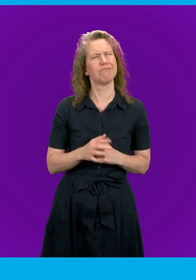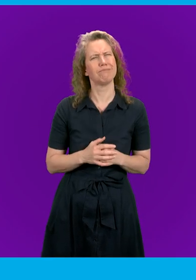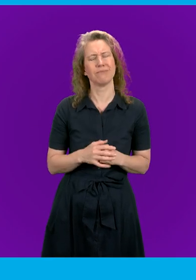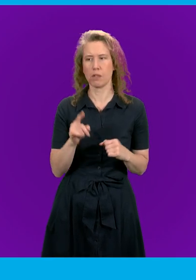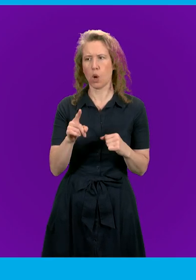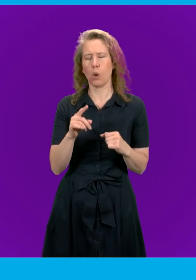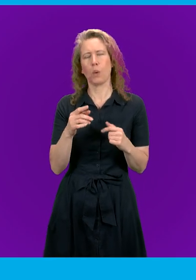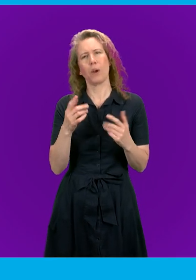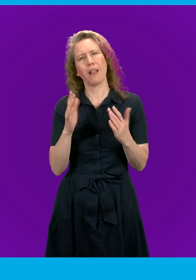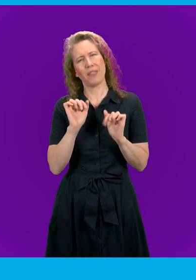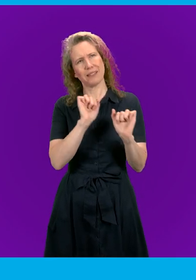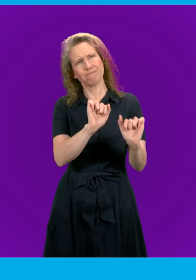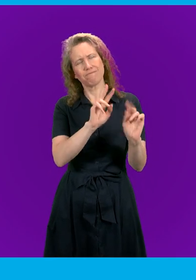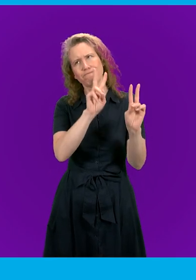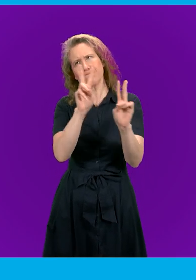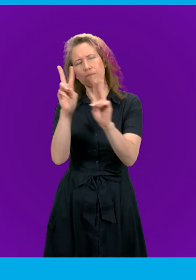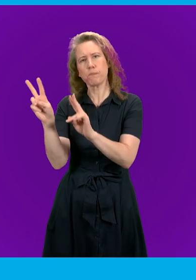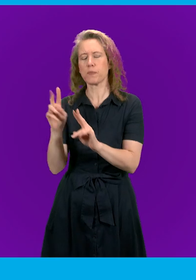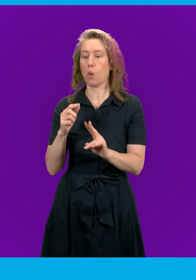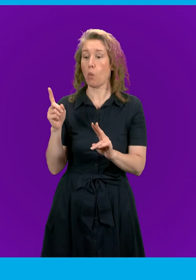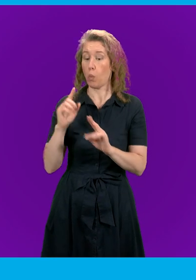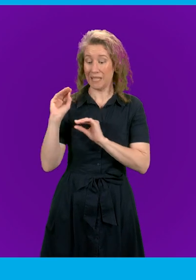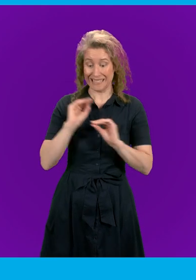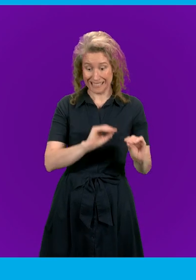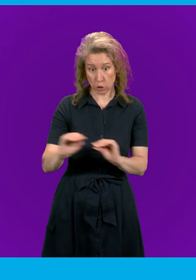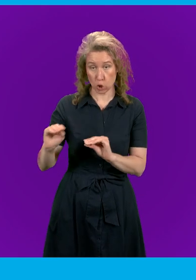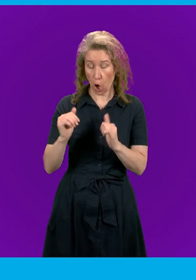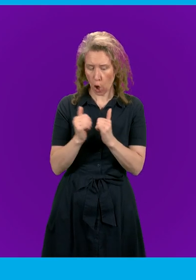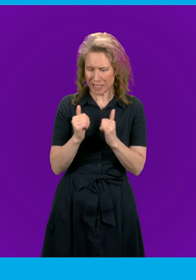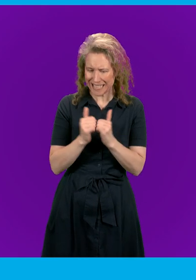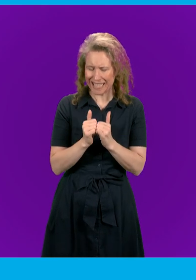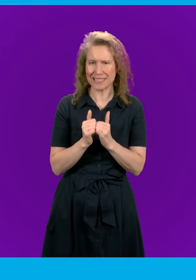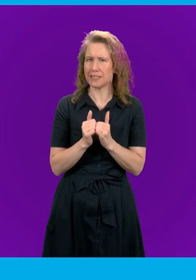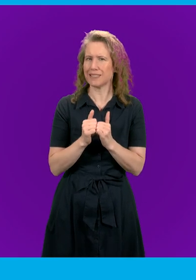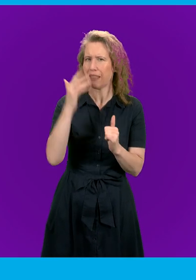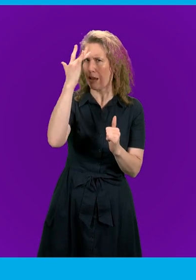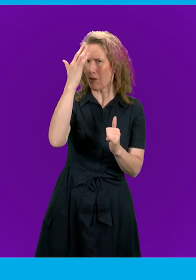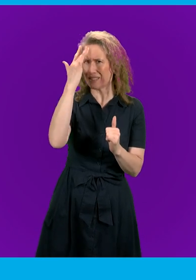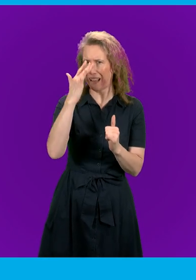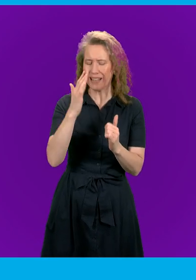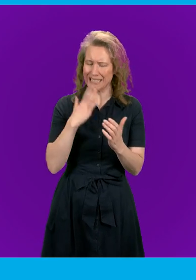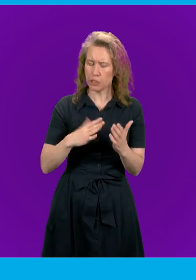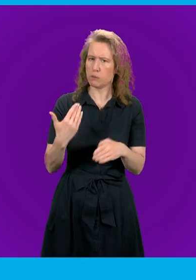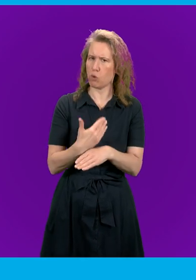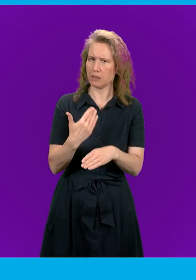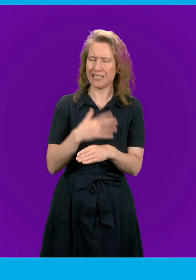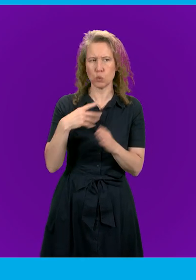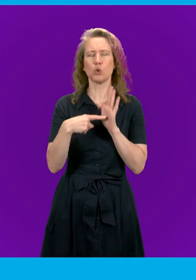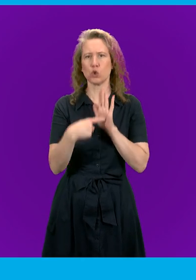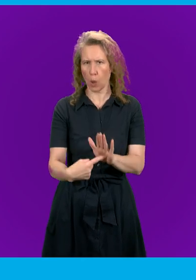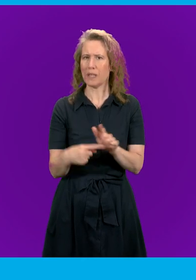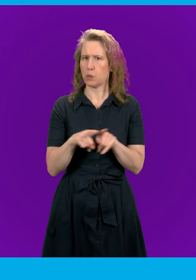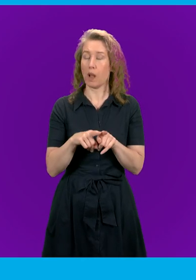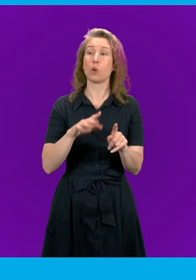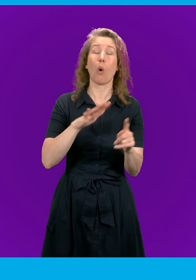general, it's almost like what we're teaching you in consent is just feels a bit theoretical. So I think that whole